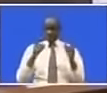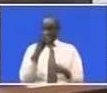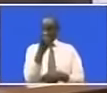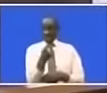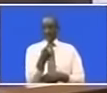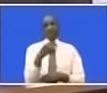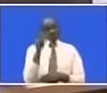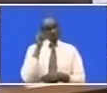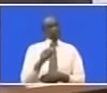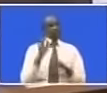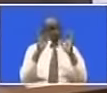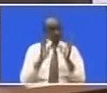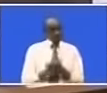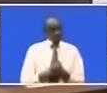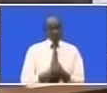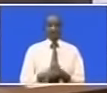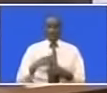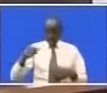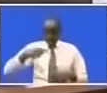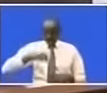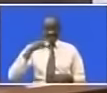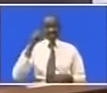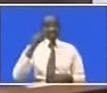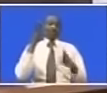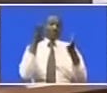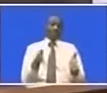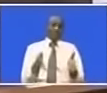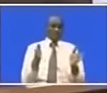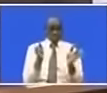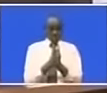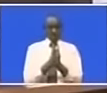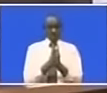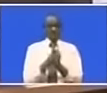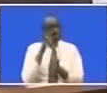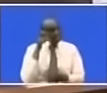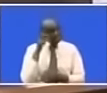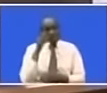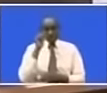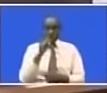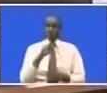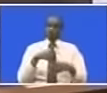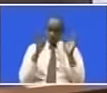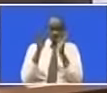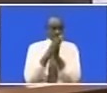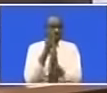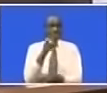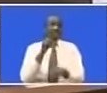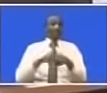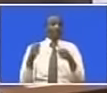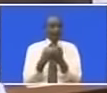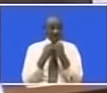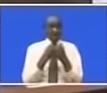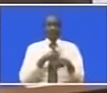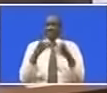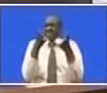Electoral Commission. We will be here to do so and listen in and give you that as and when it comes by. Right